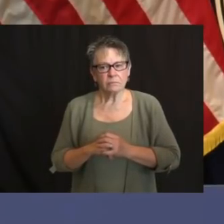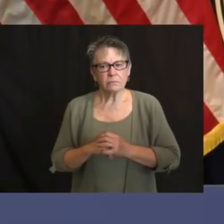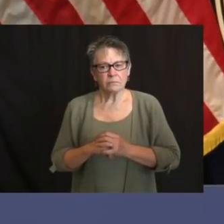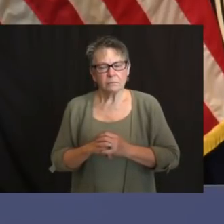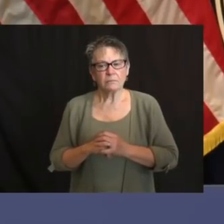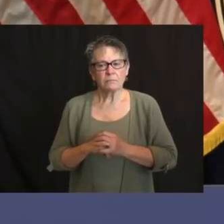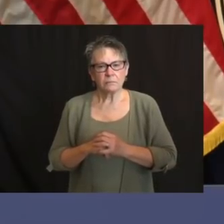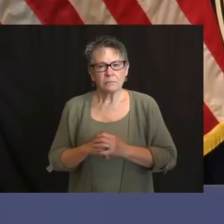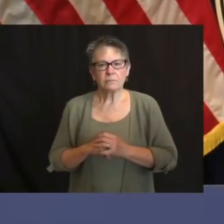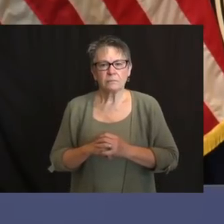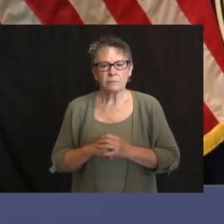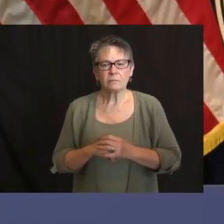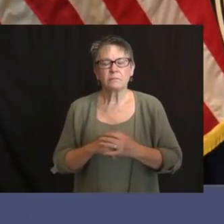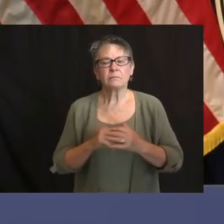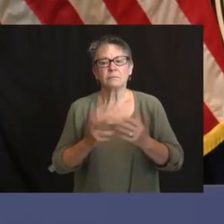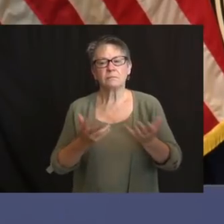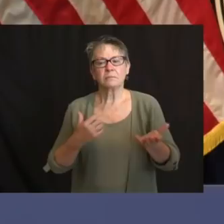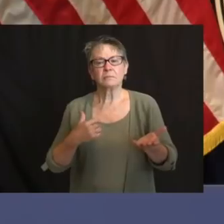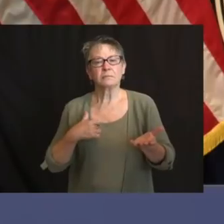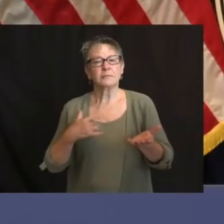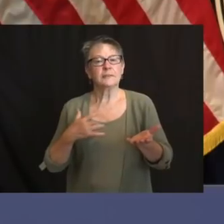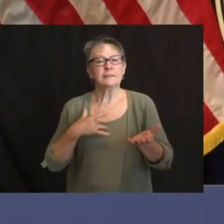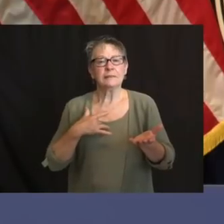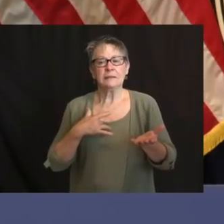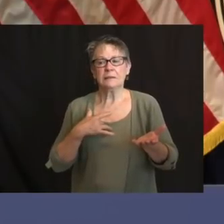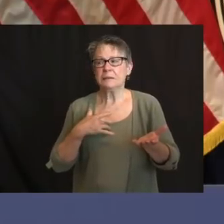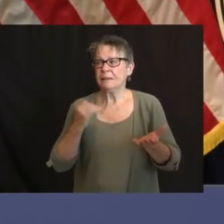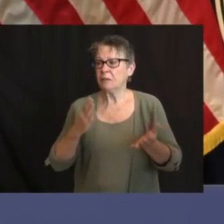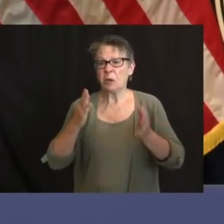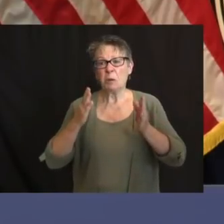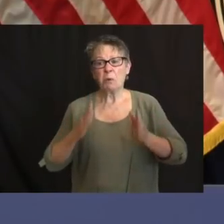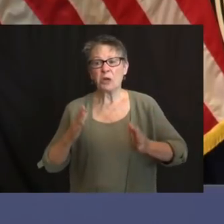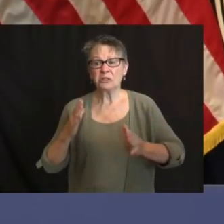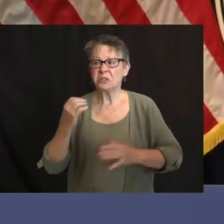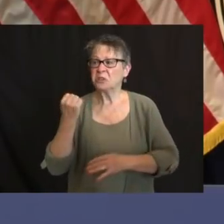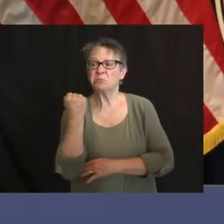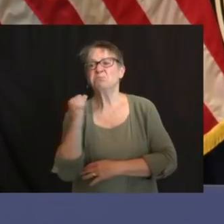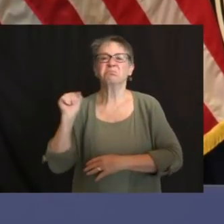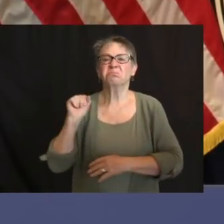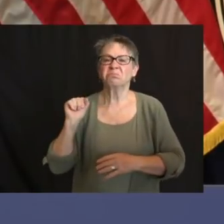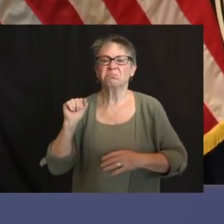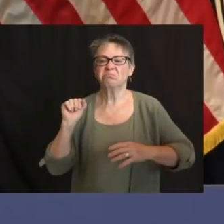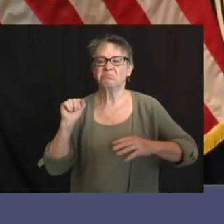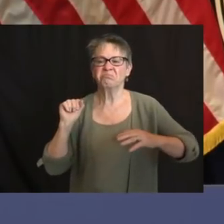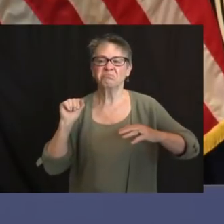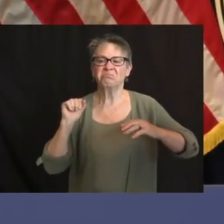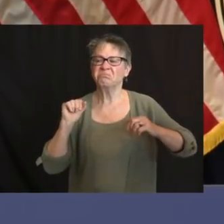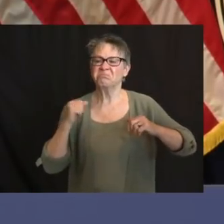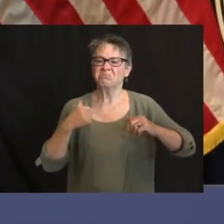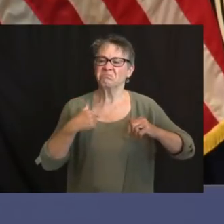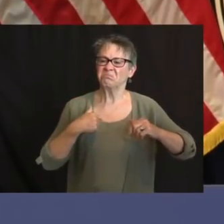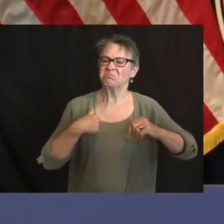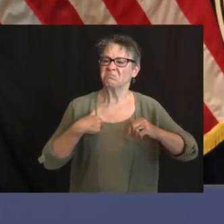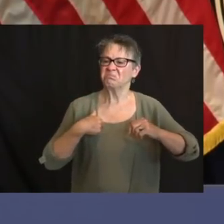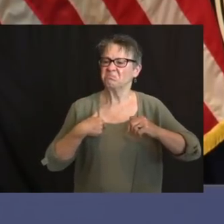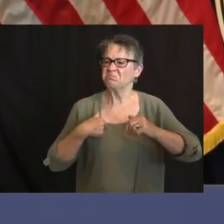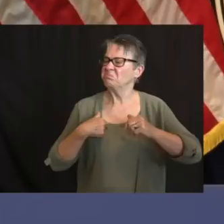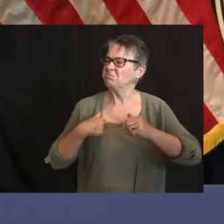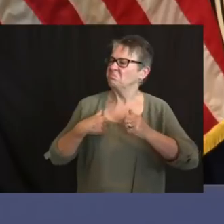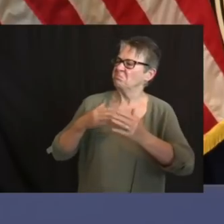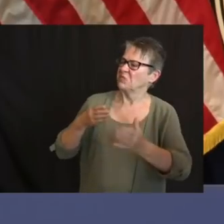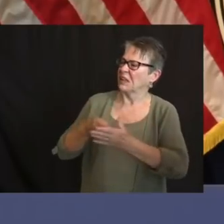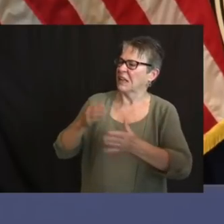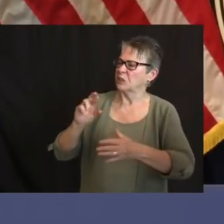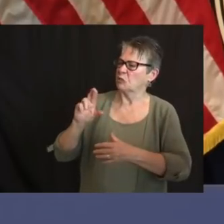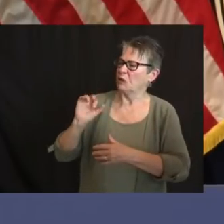passion and speaks out against the stain of racism in this country, which is now clocking in at